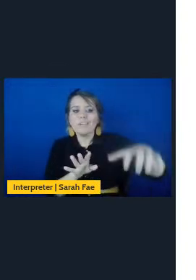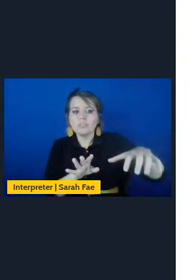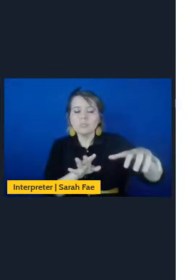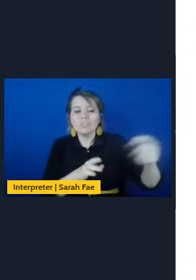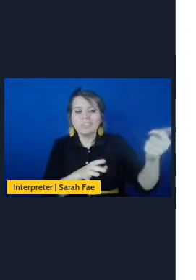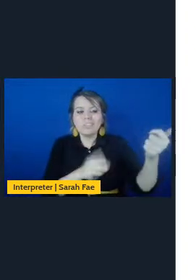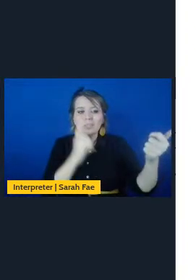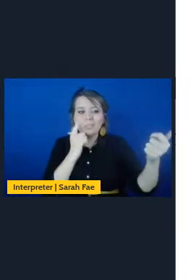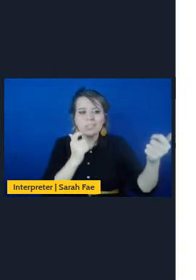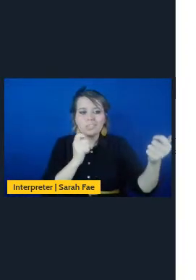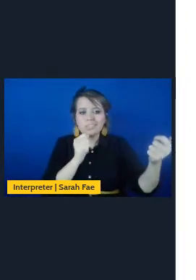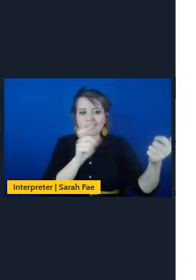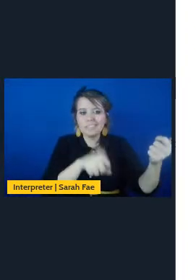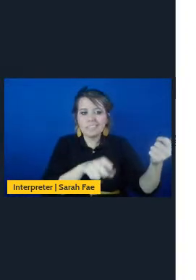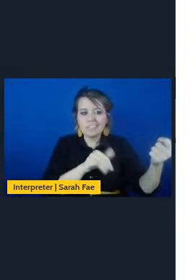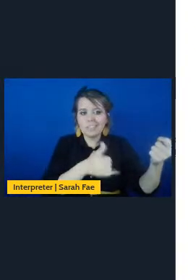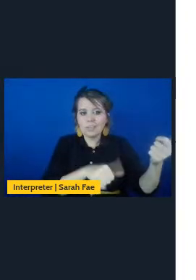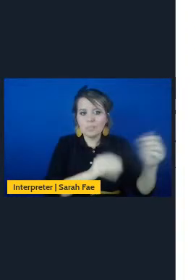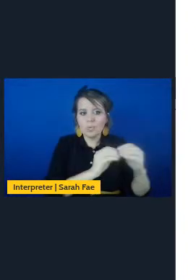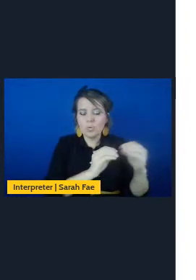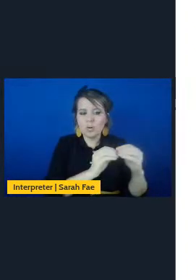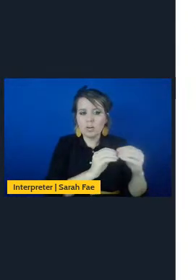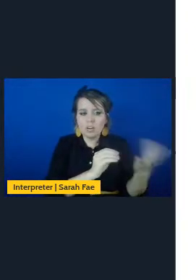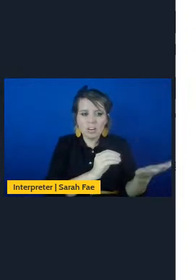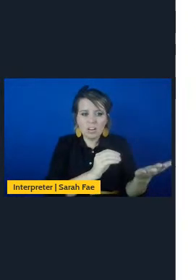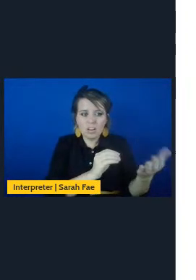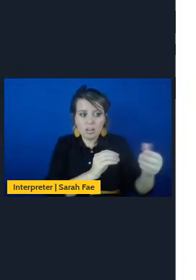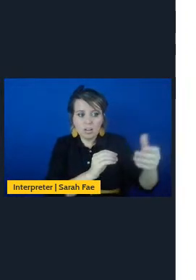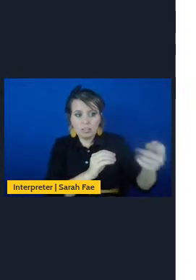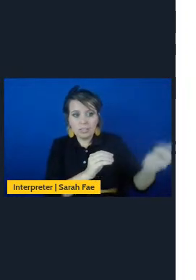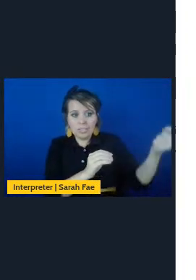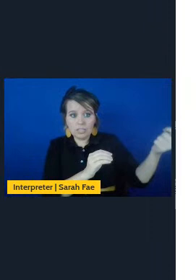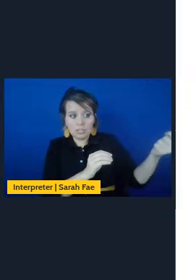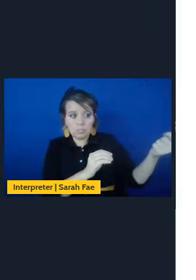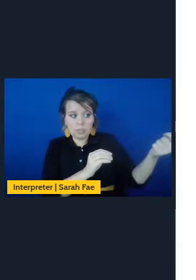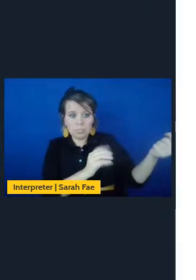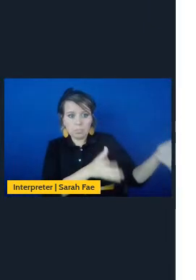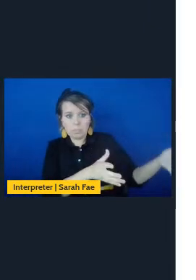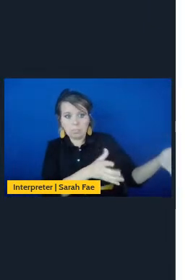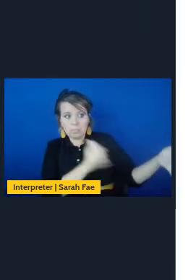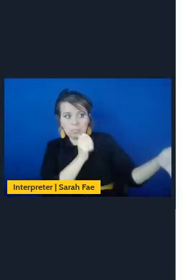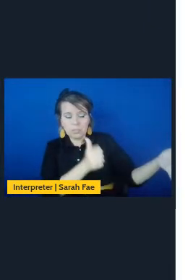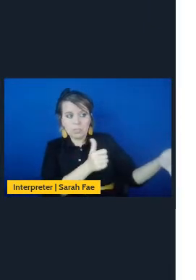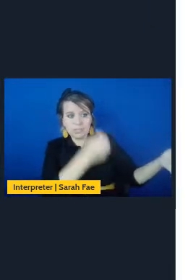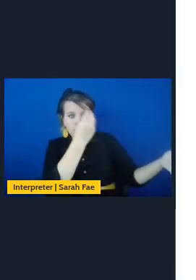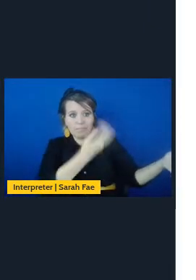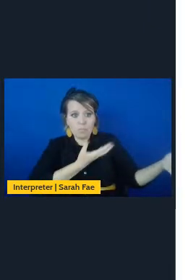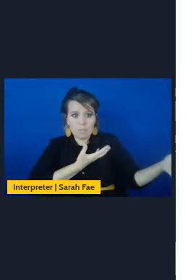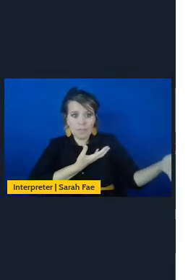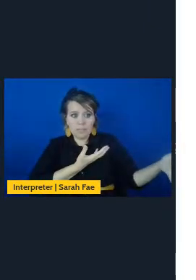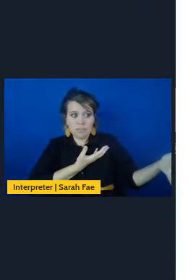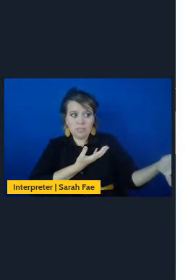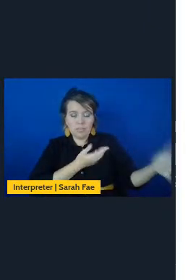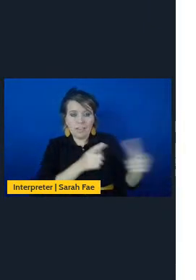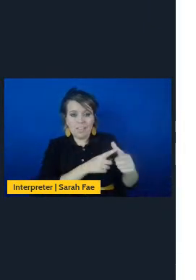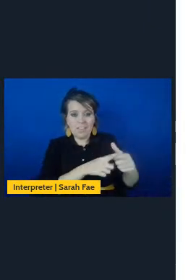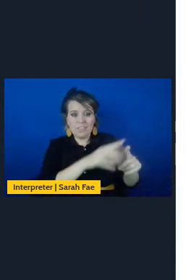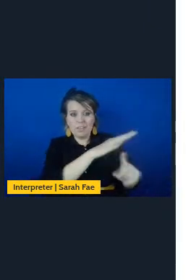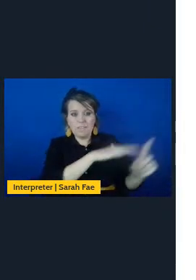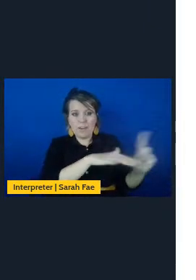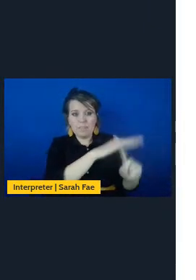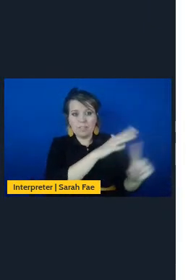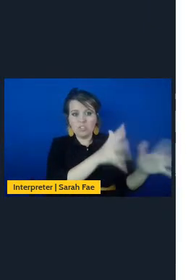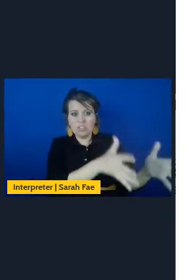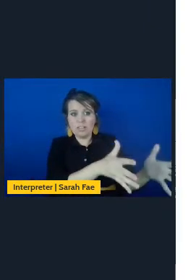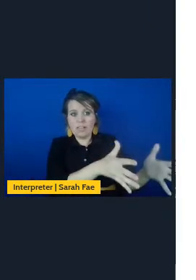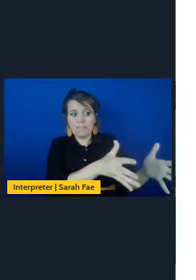we don't get information back to our CI/CD, and this environment is left